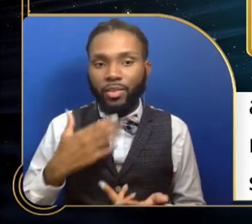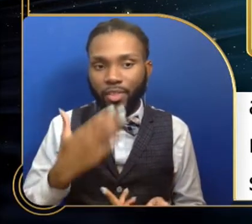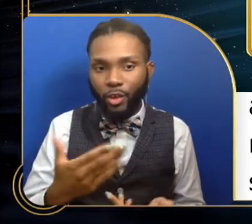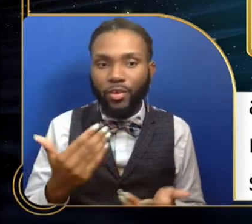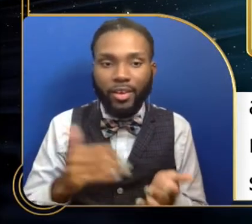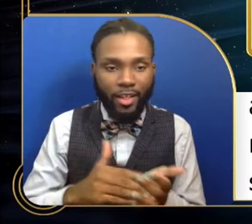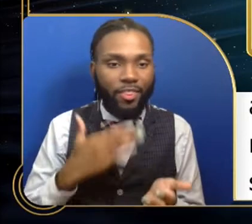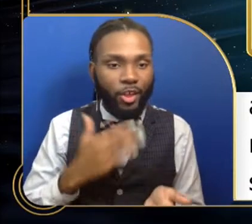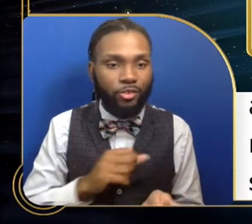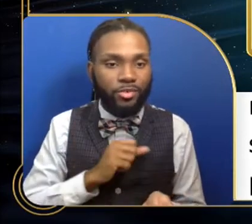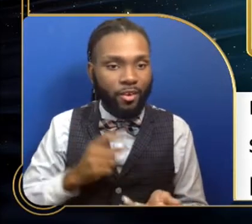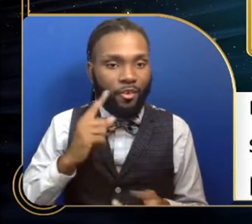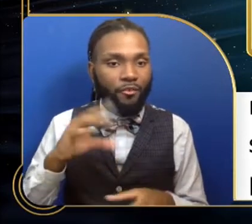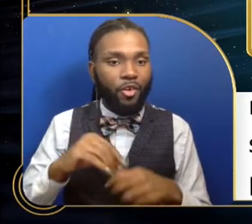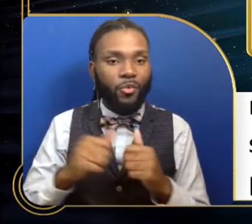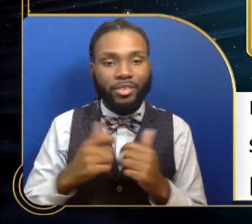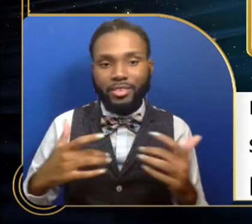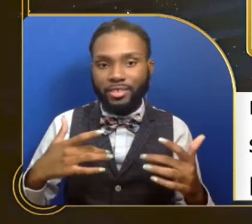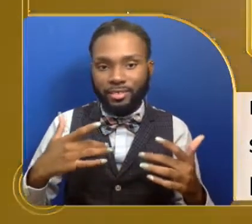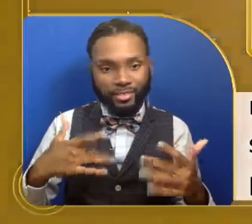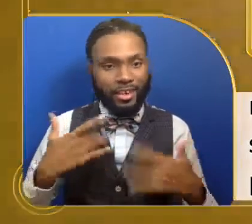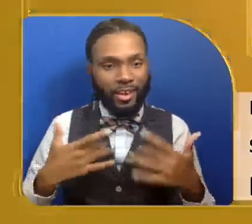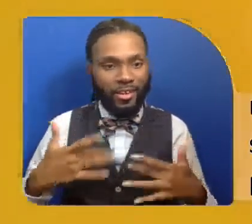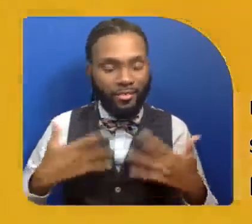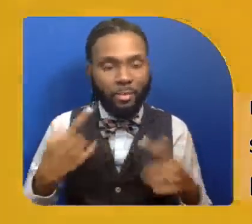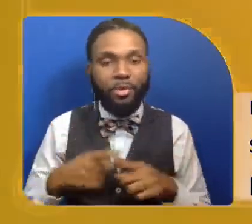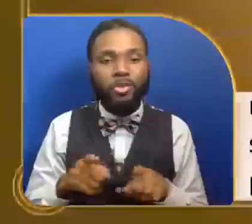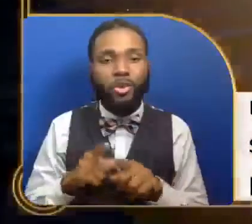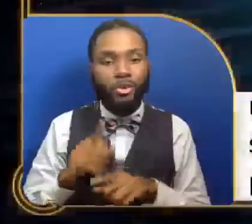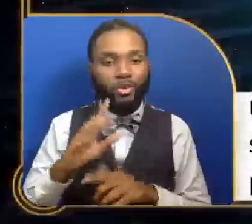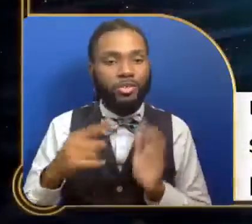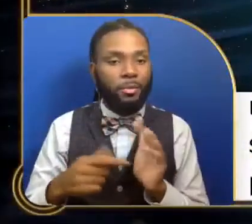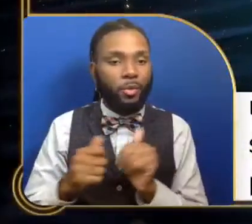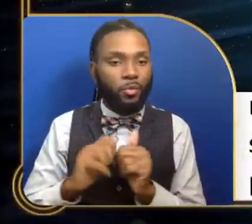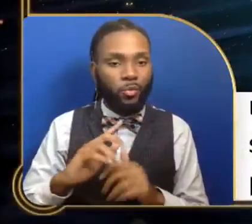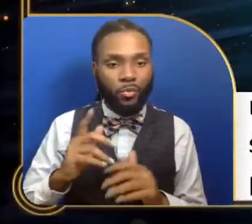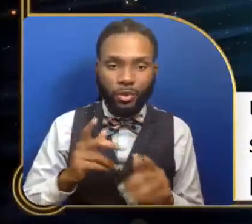event and for your example of principled political leadership.